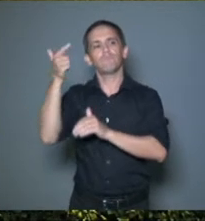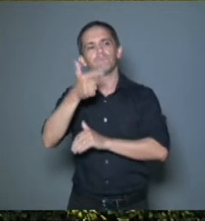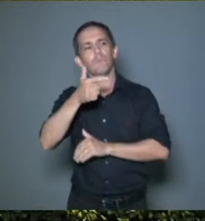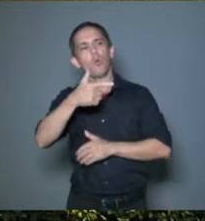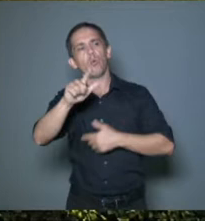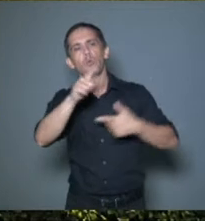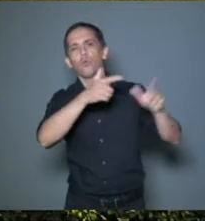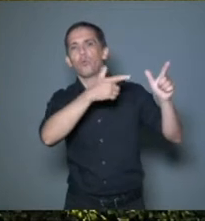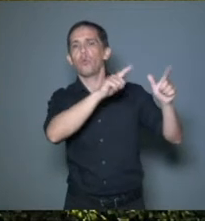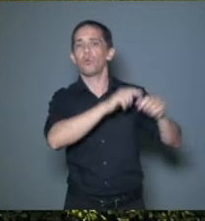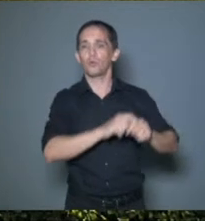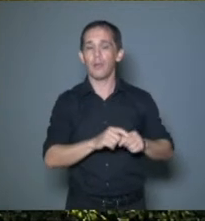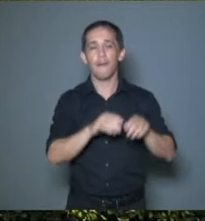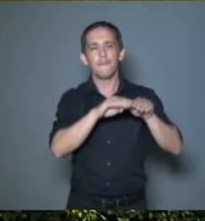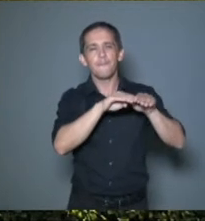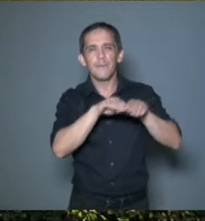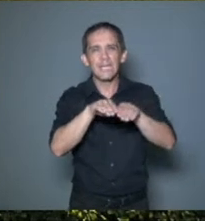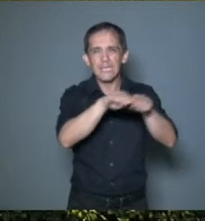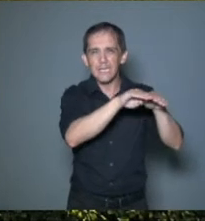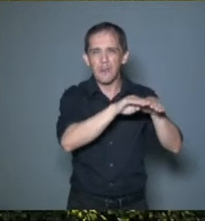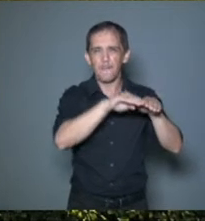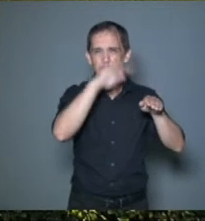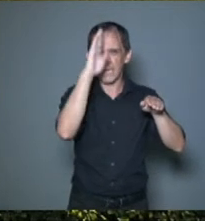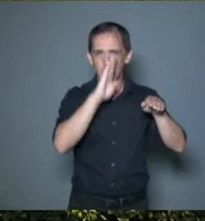results above Brazilian averages,